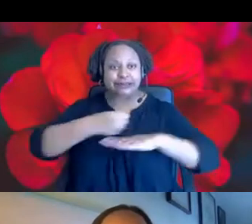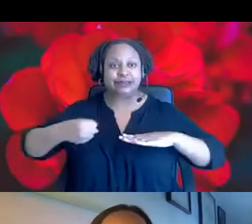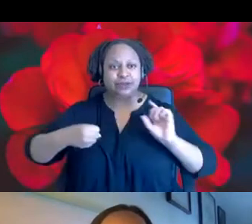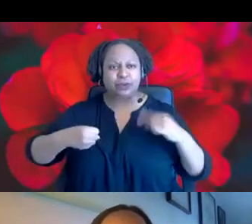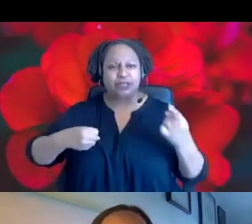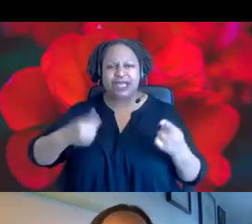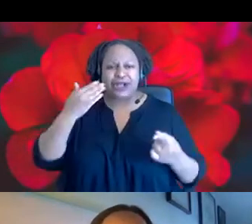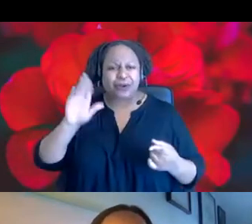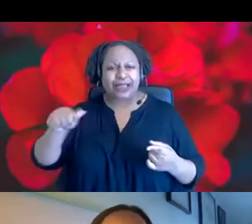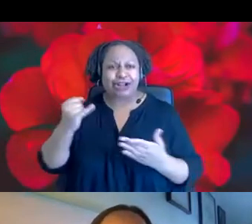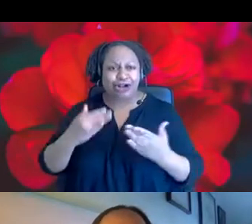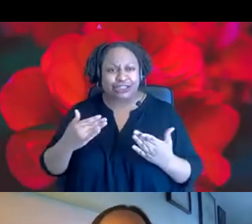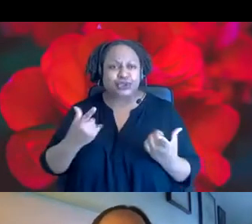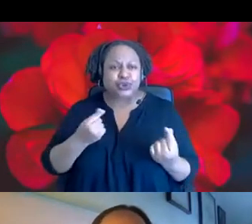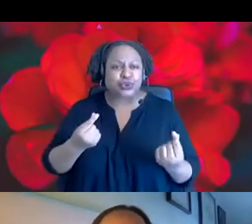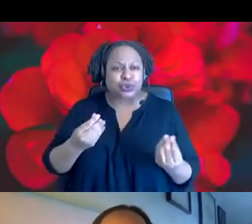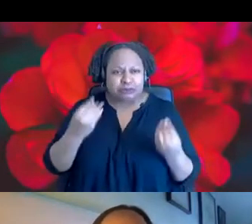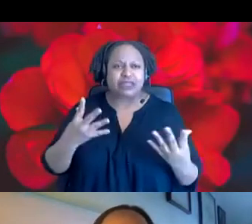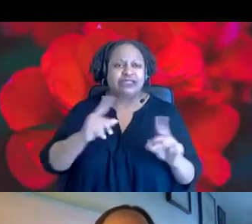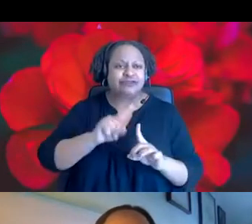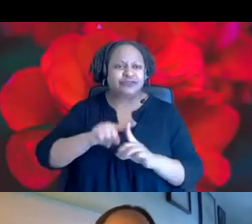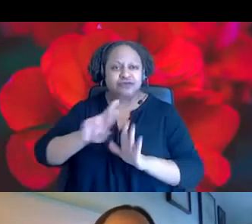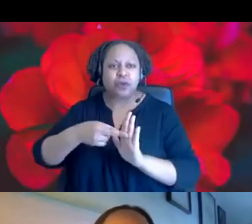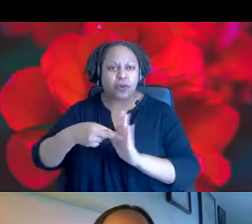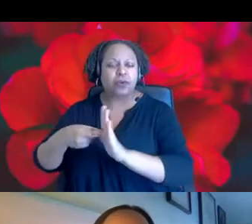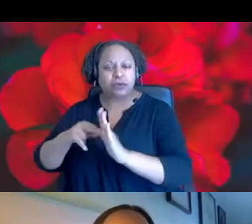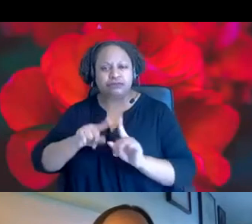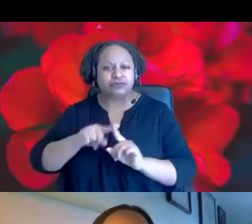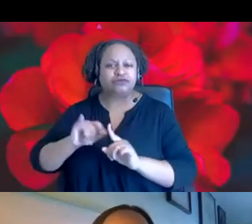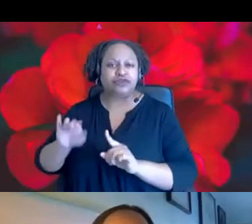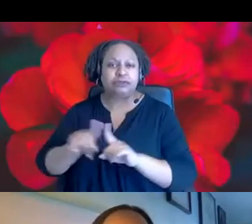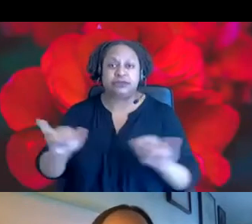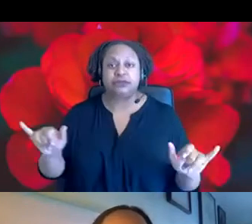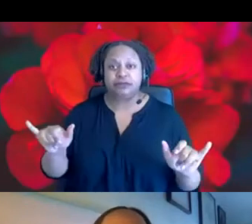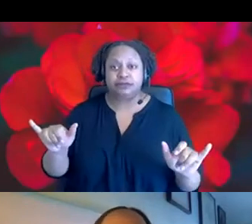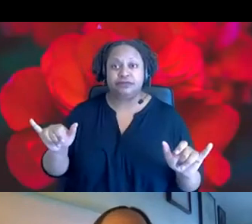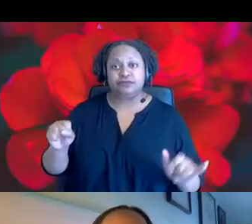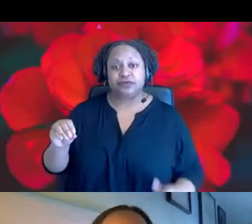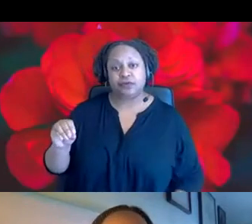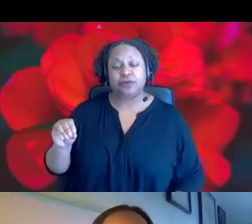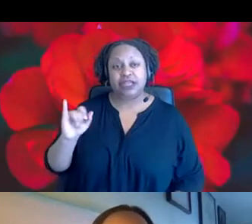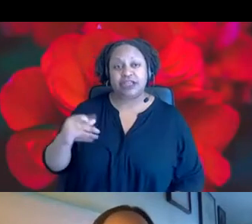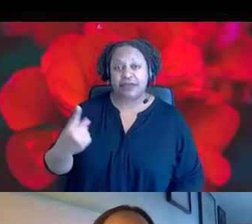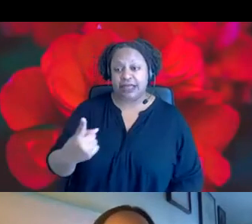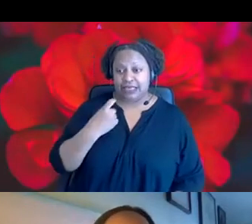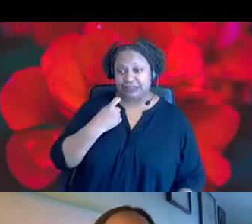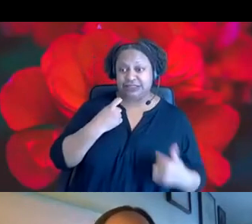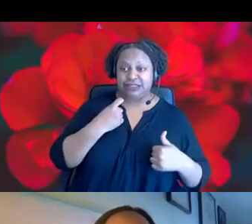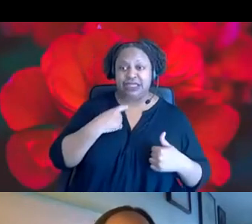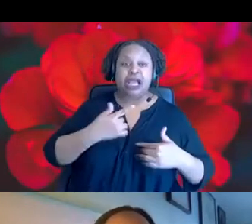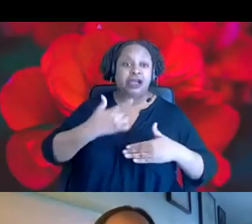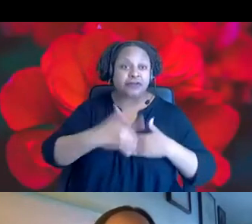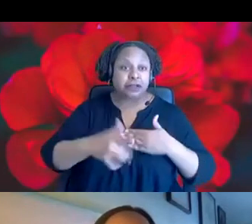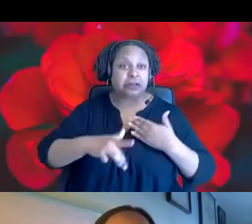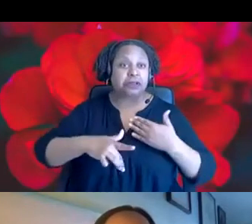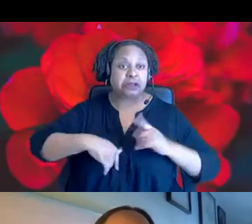one artist that hasn't worn several hats. So if asked a question with the availability to be honest and the potential